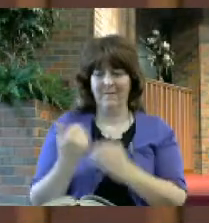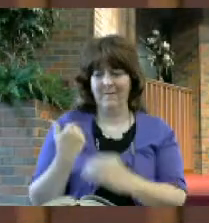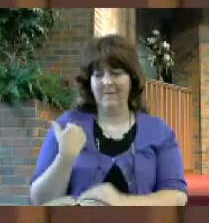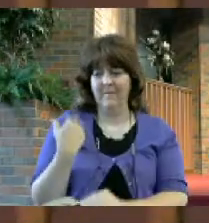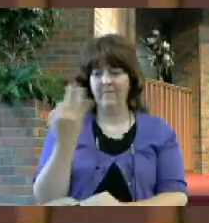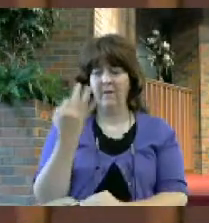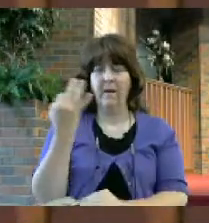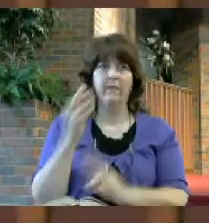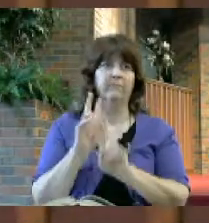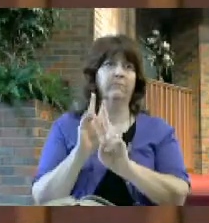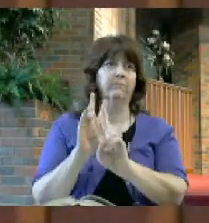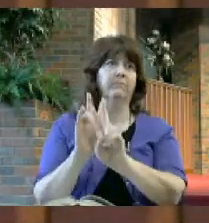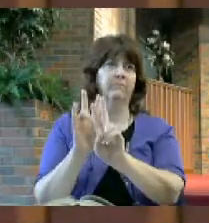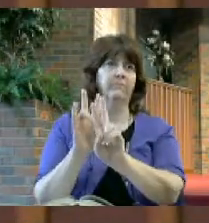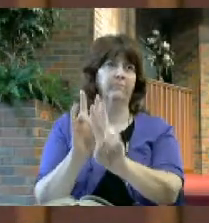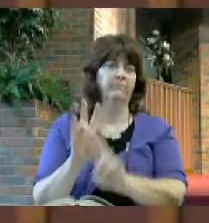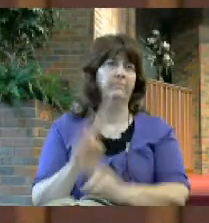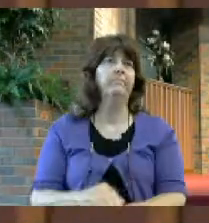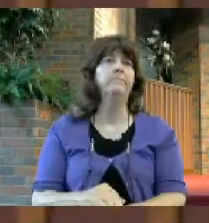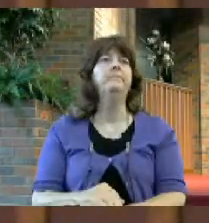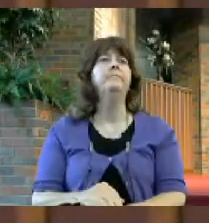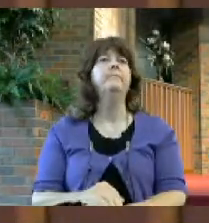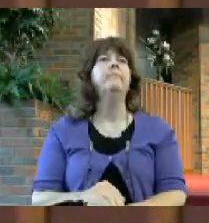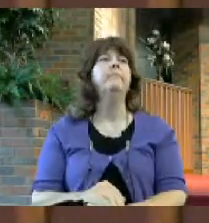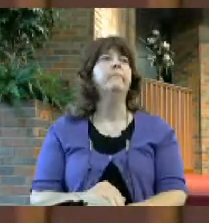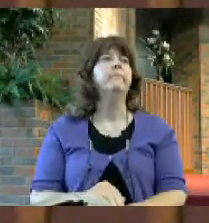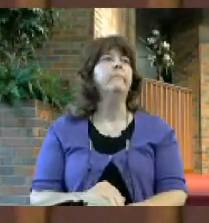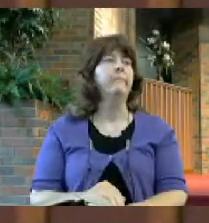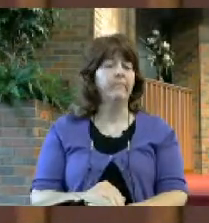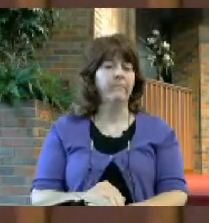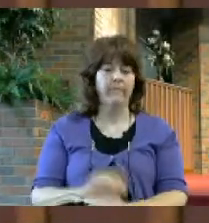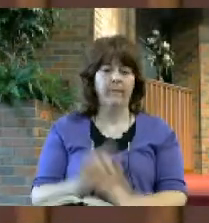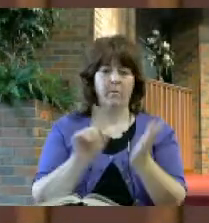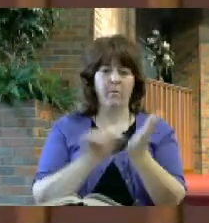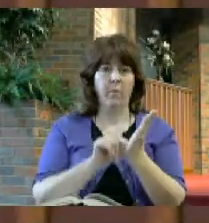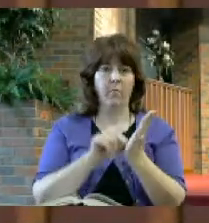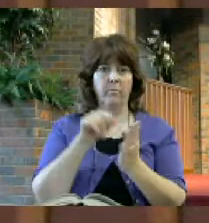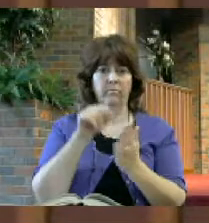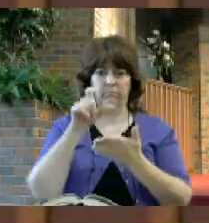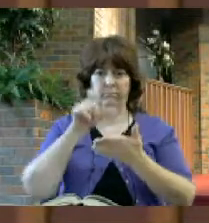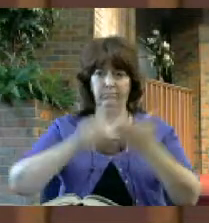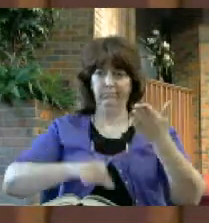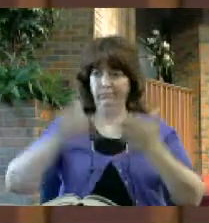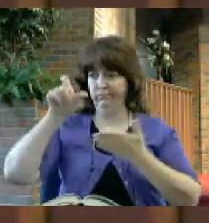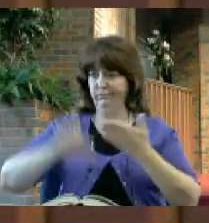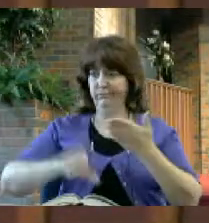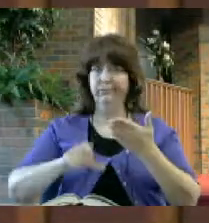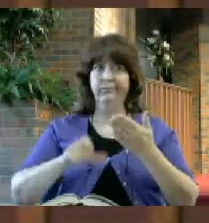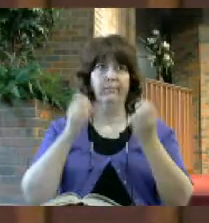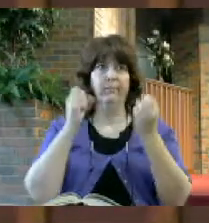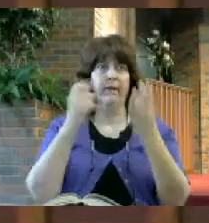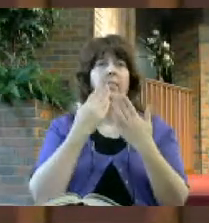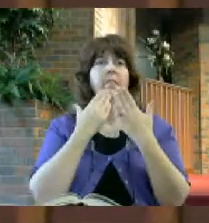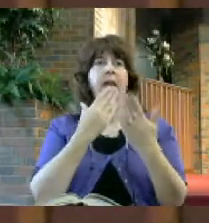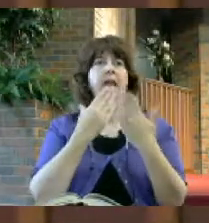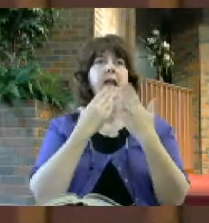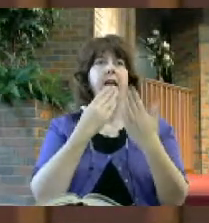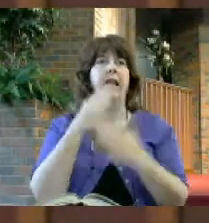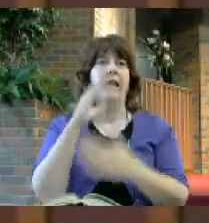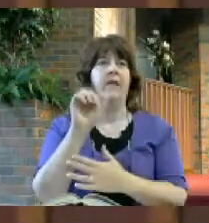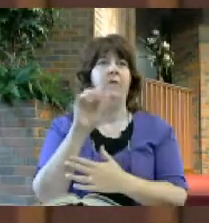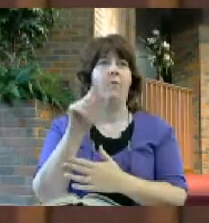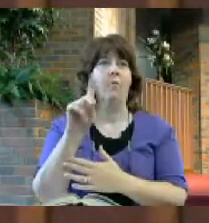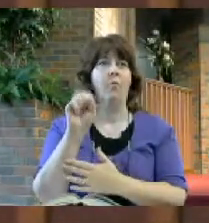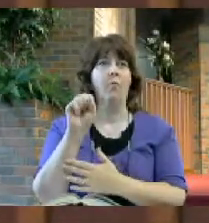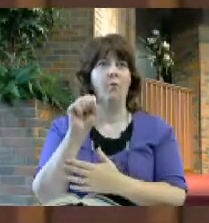I do have, in our bulletin this morning, we have several cards, thank you cards, that have been typed out and sort of published there. If you'd